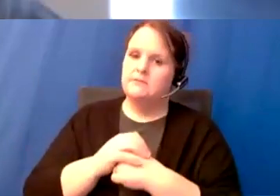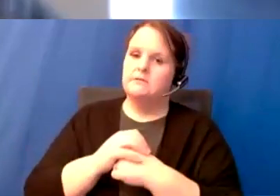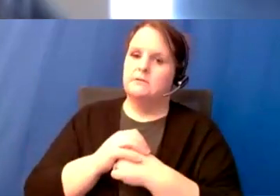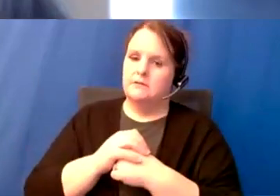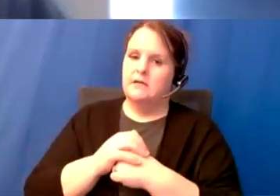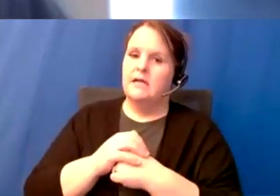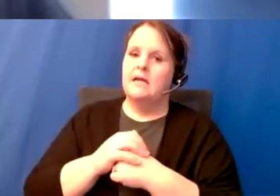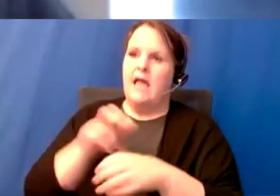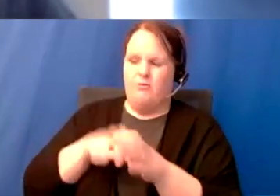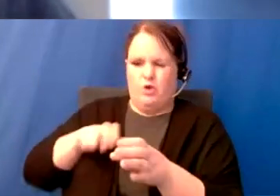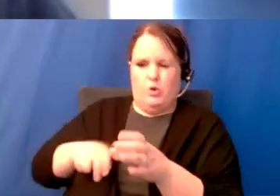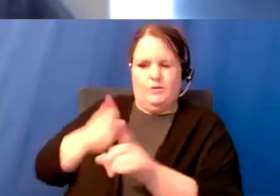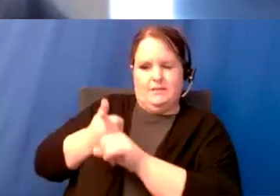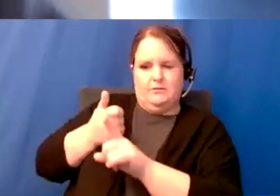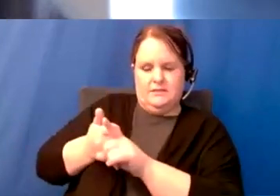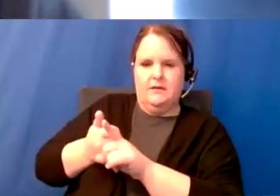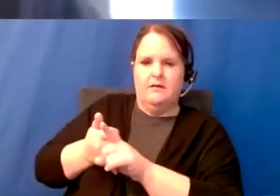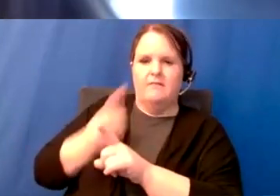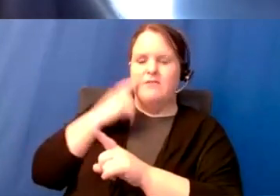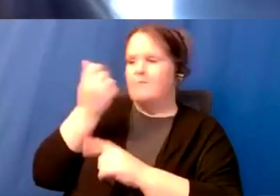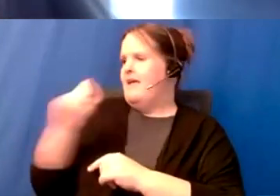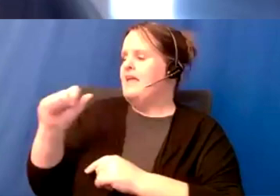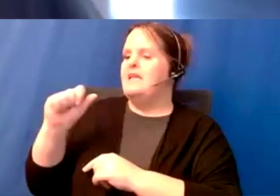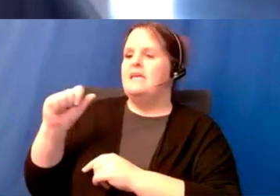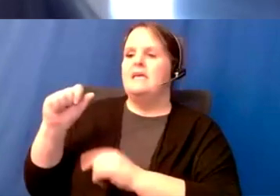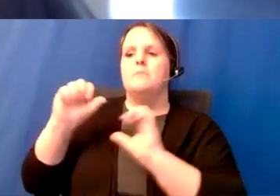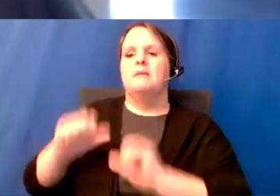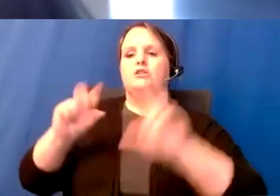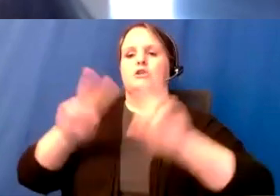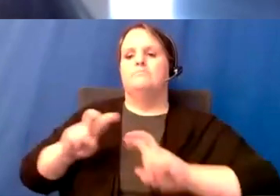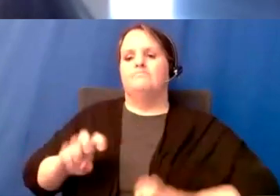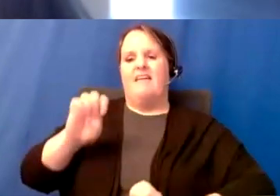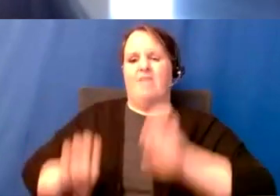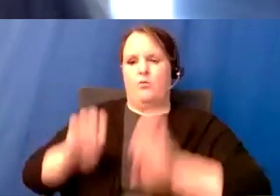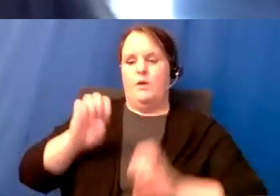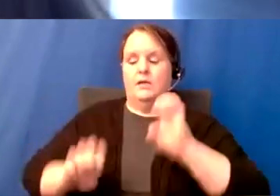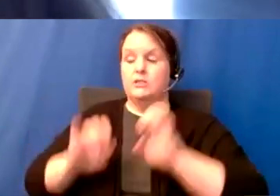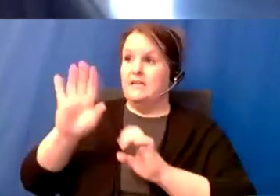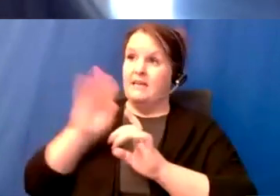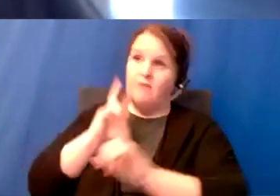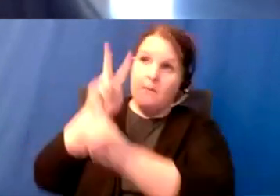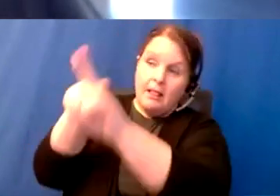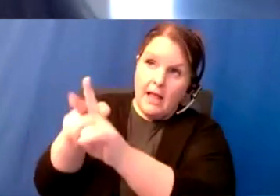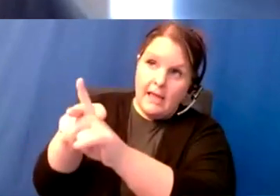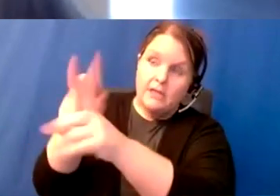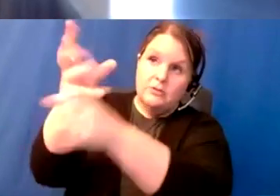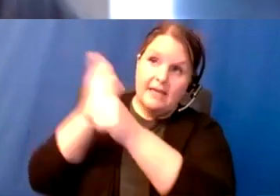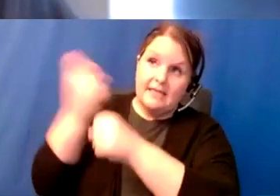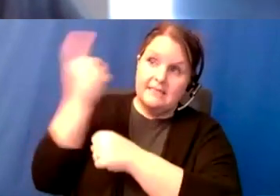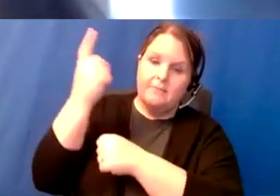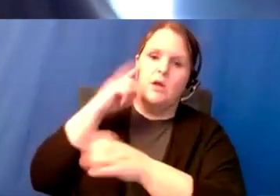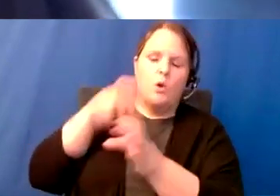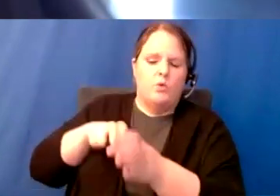recusing yourself from any evaluation if there's, if they're applying for something, or